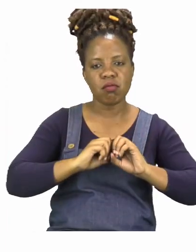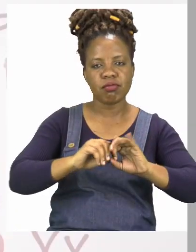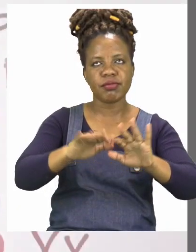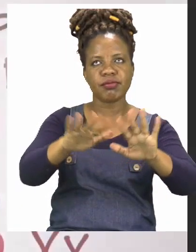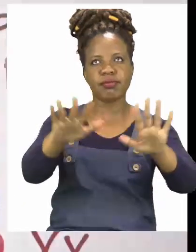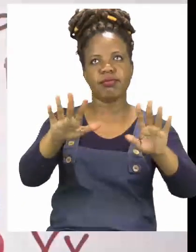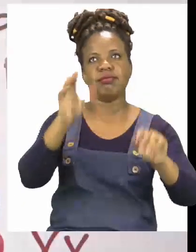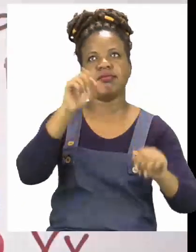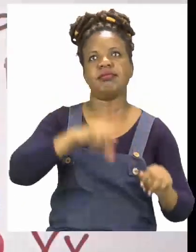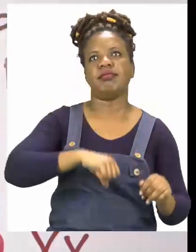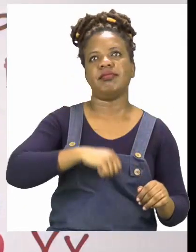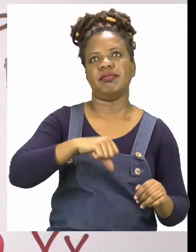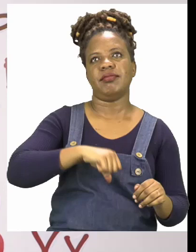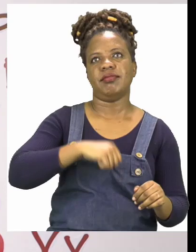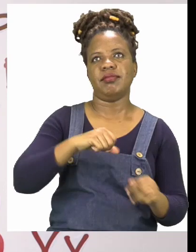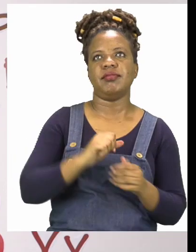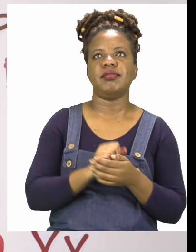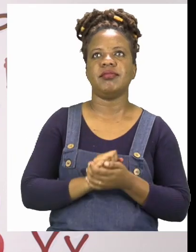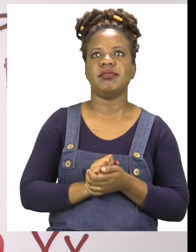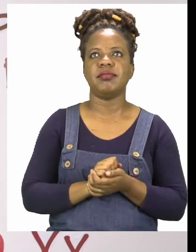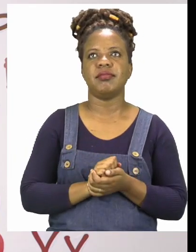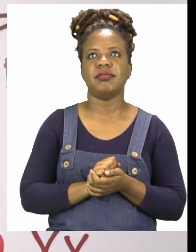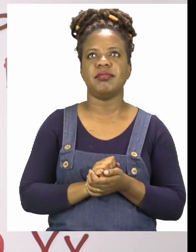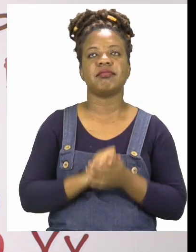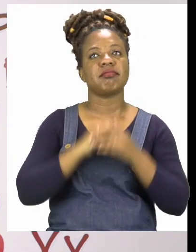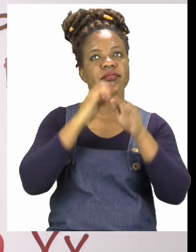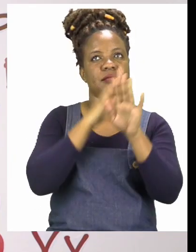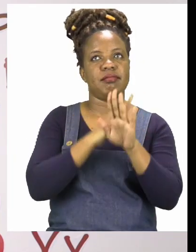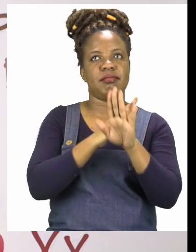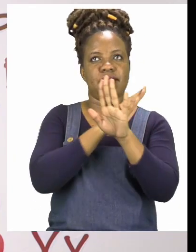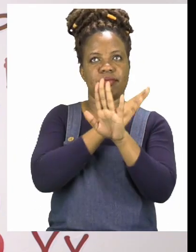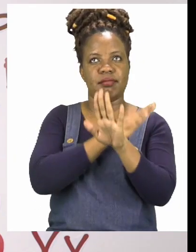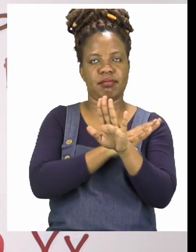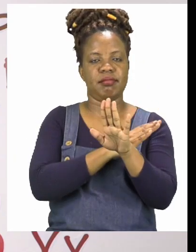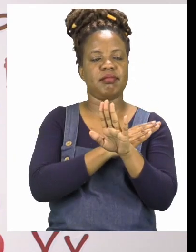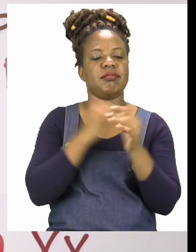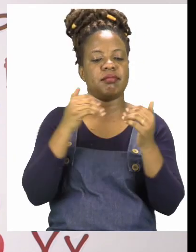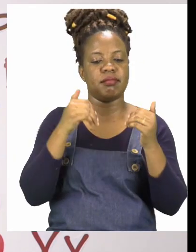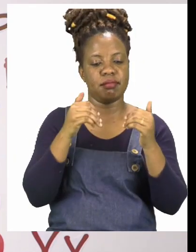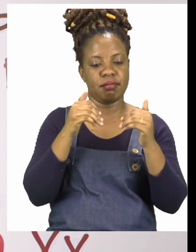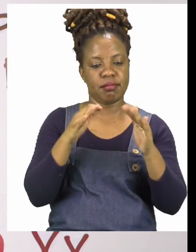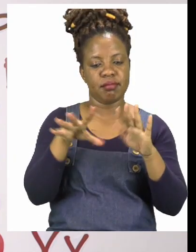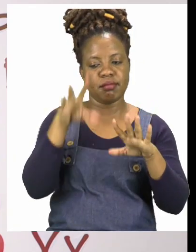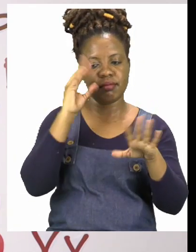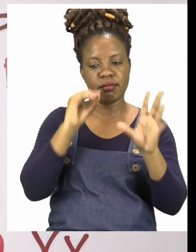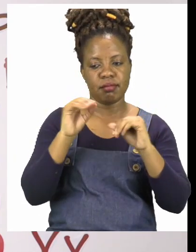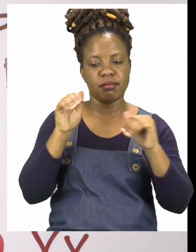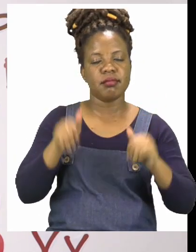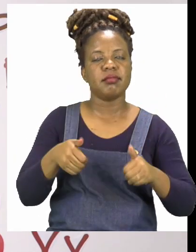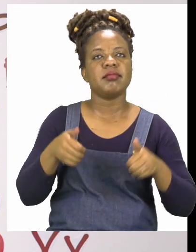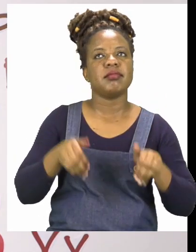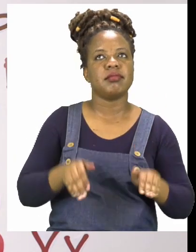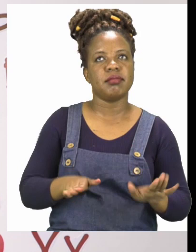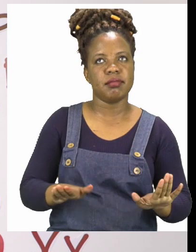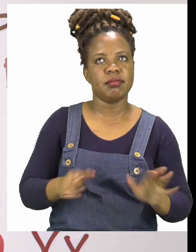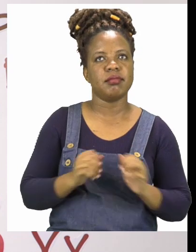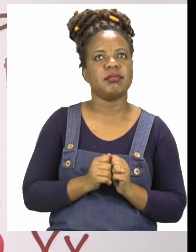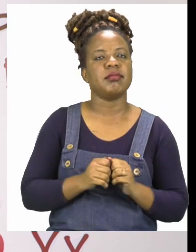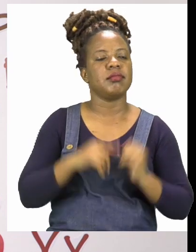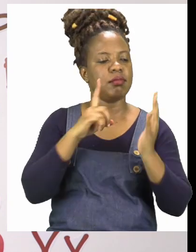infectious diseases. And before we get into any lessons, boys and girls, we need